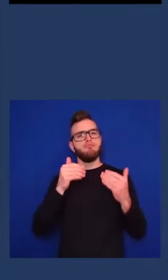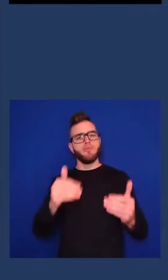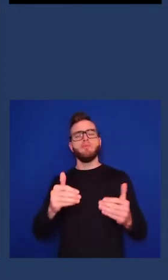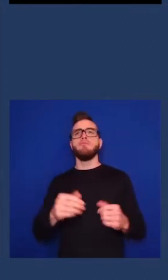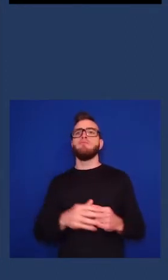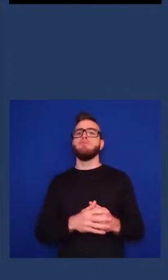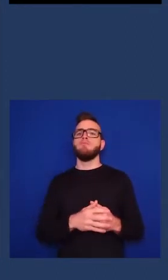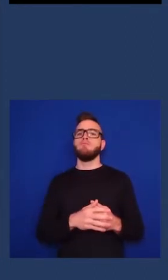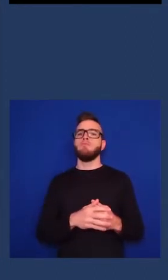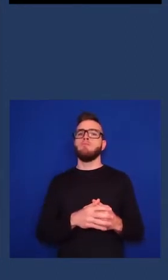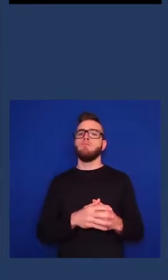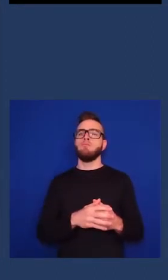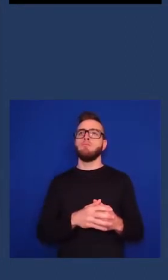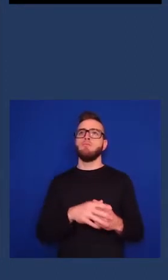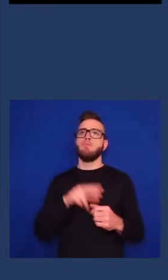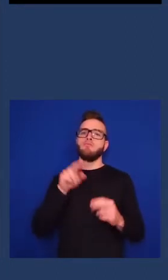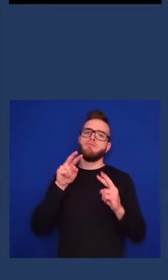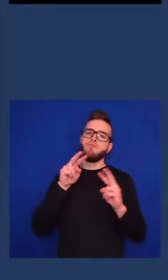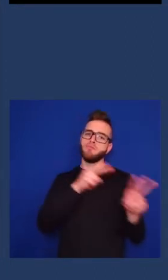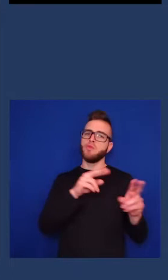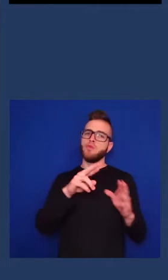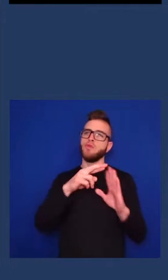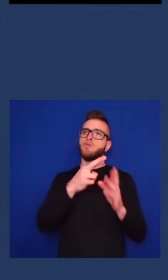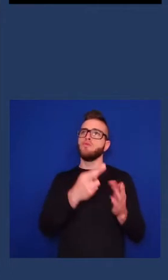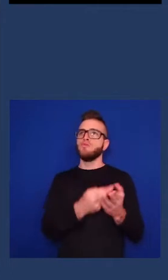dcareers@microsoft.com. That's